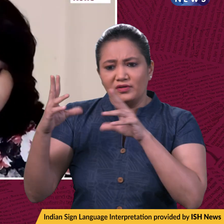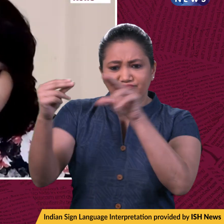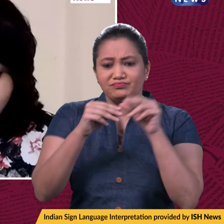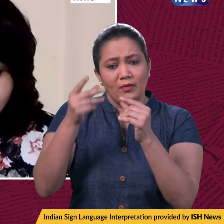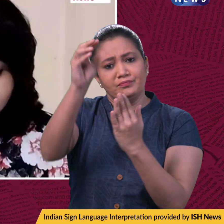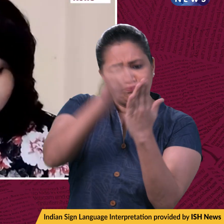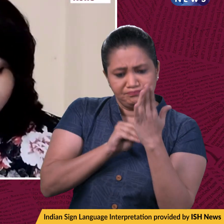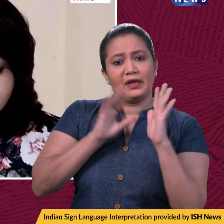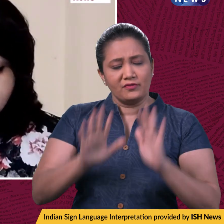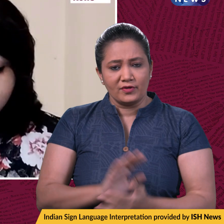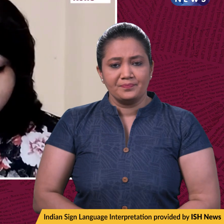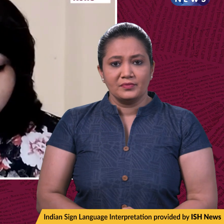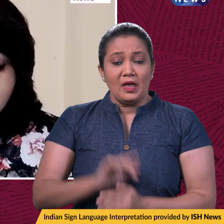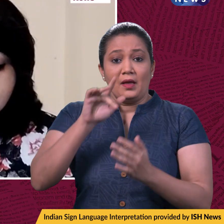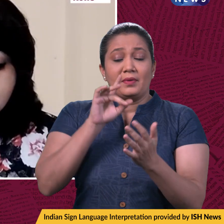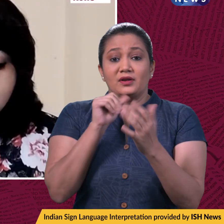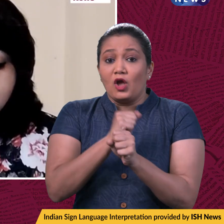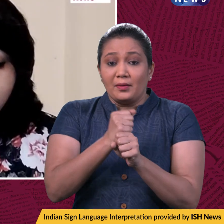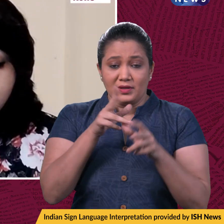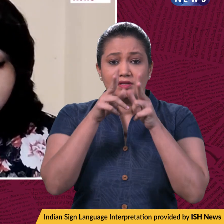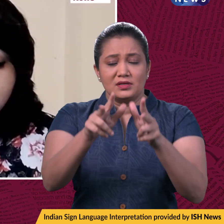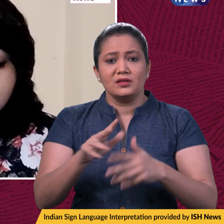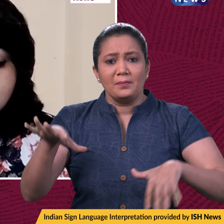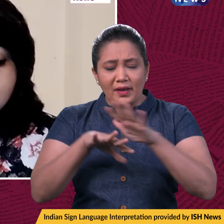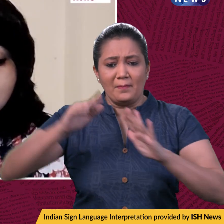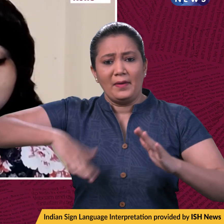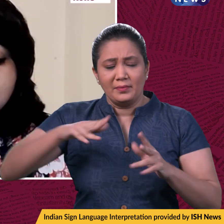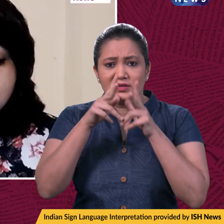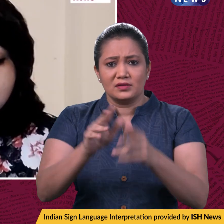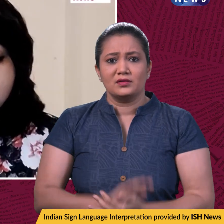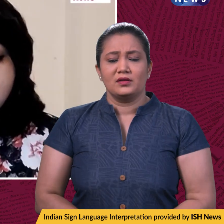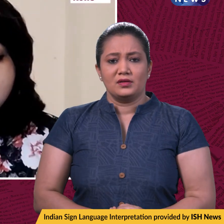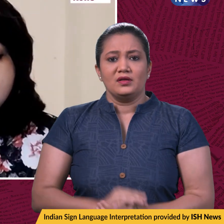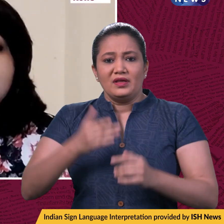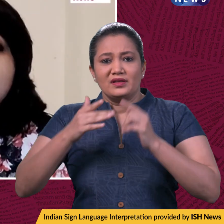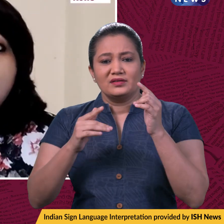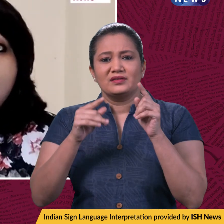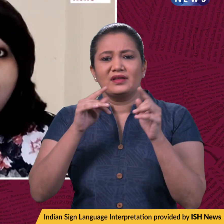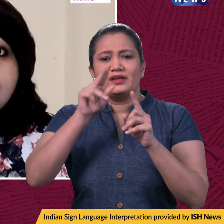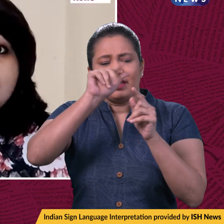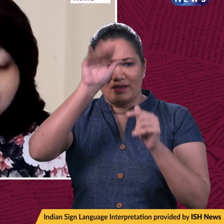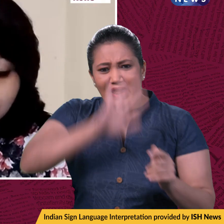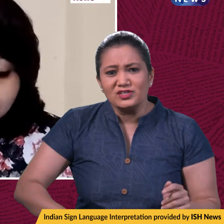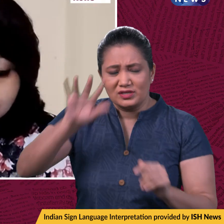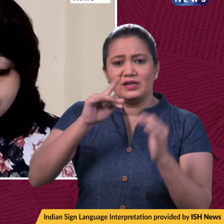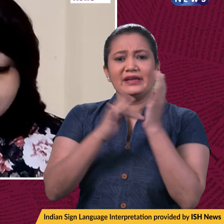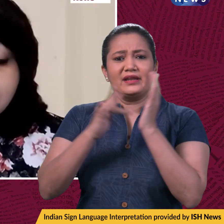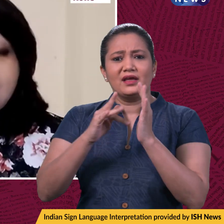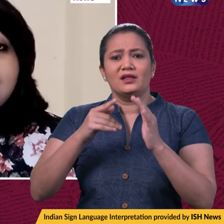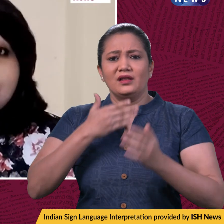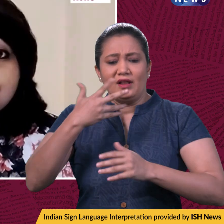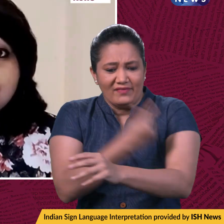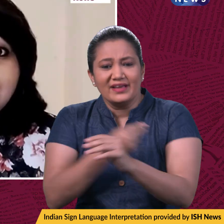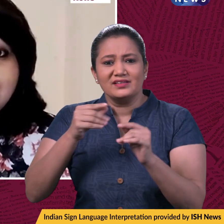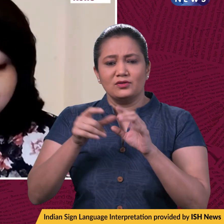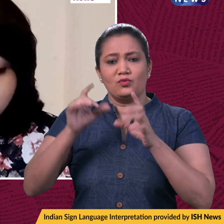sources. Meanwhile, the union government has informed the parliament that the National Technical Advisory Group on Immunization and